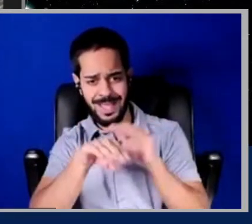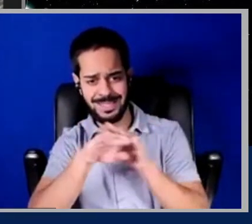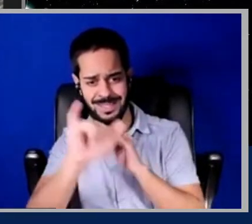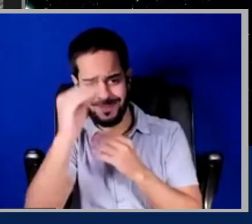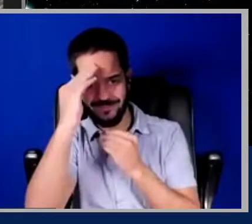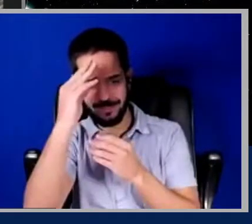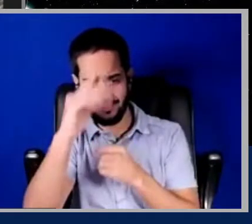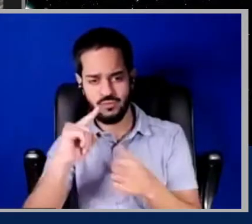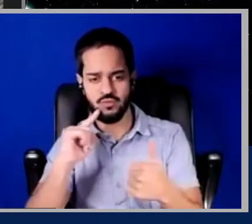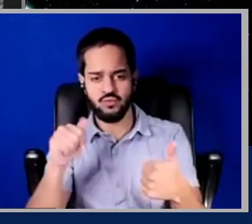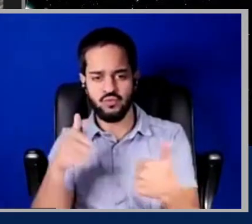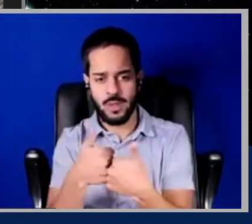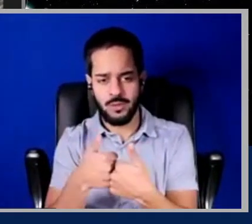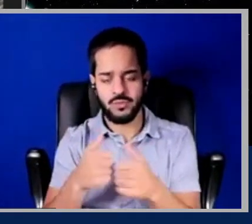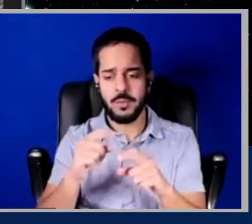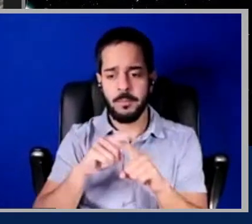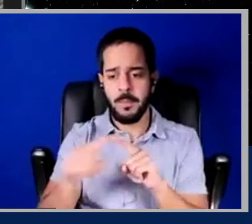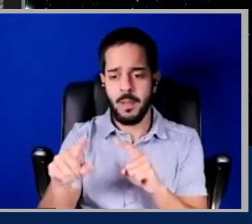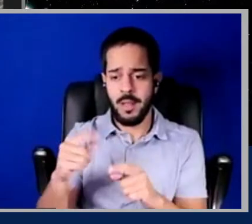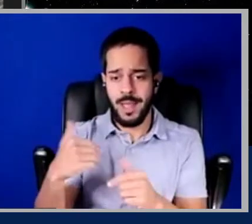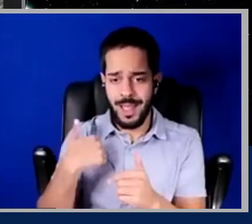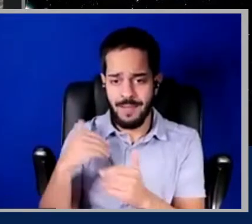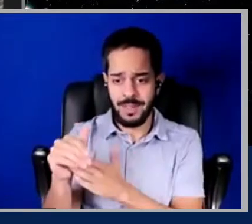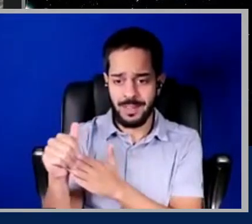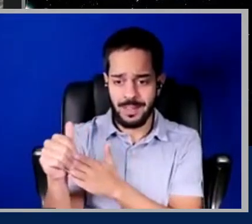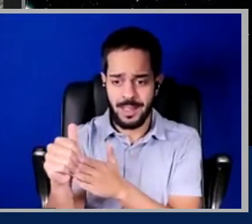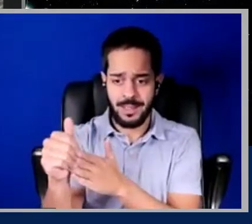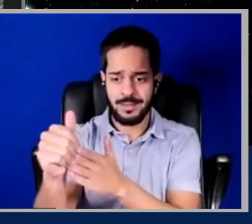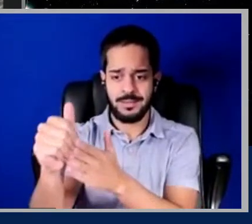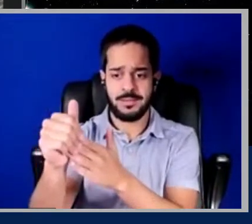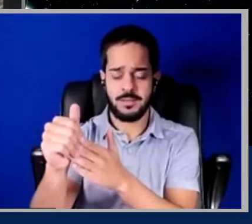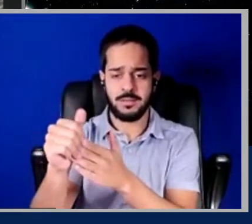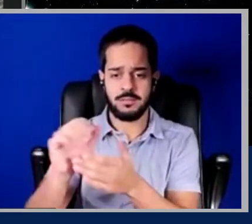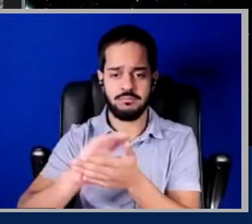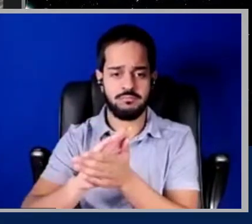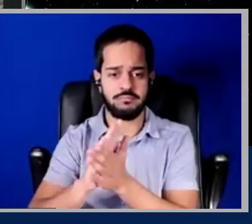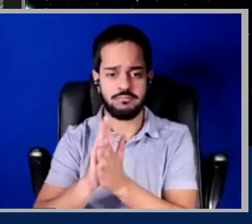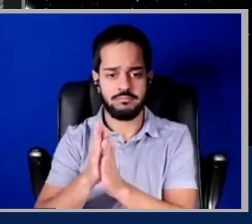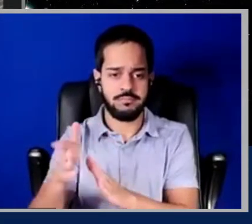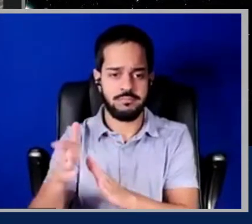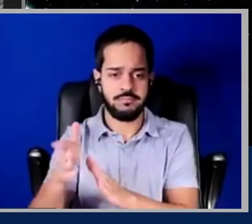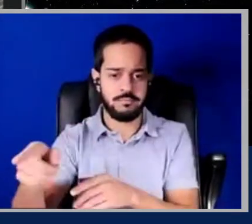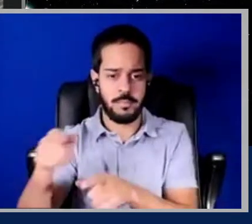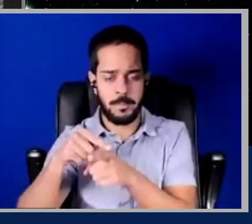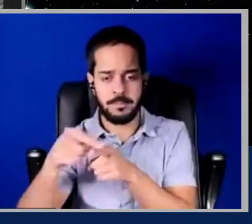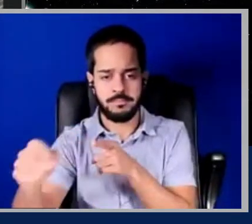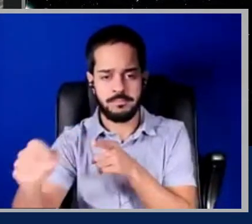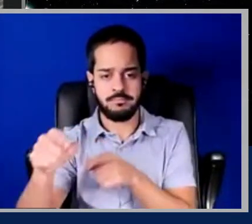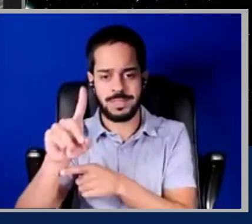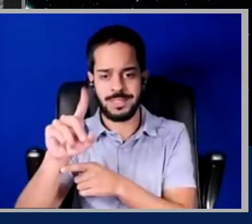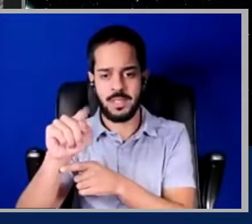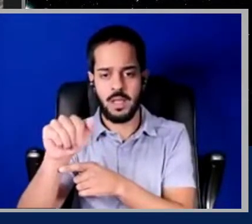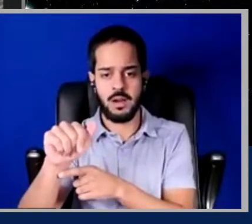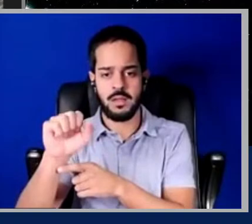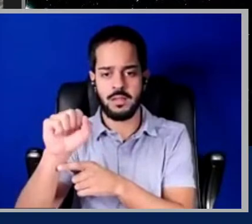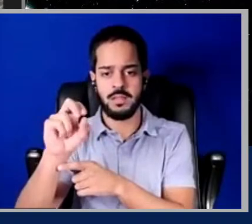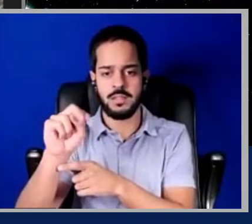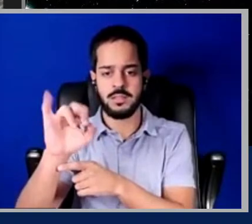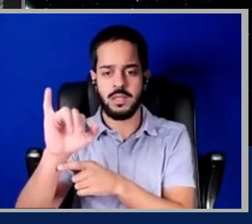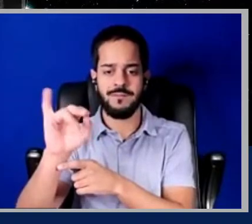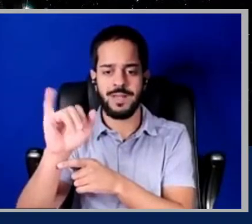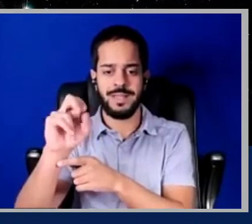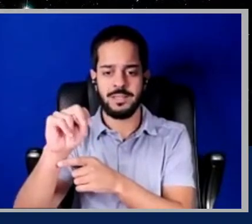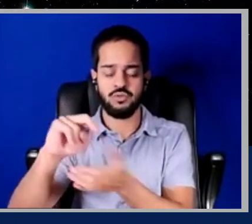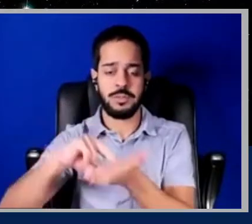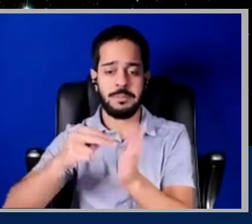like her kind of guidance, she has gone on to specialize in data sonification, which is the idea of translating information